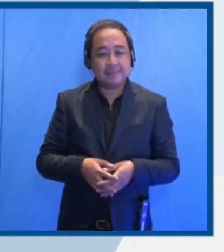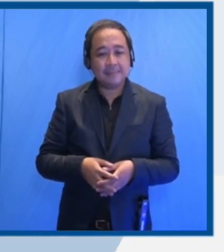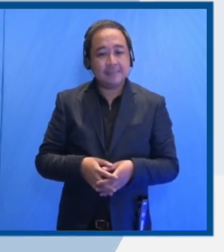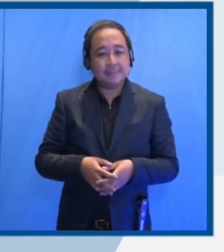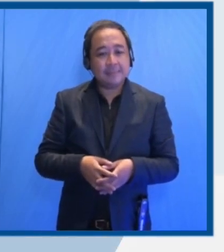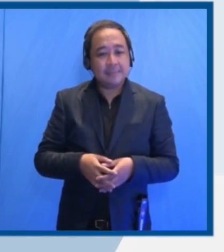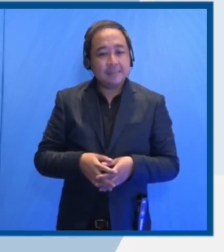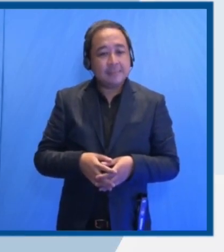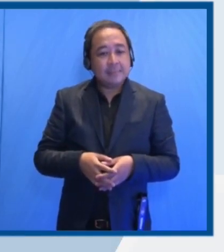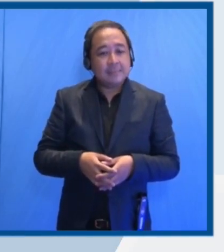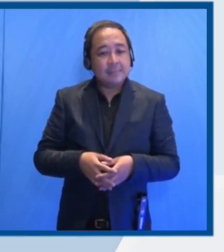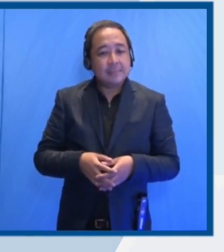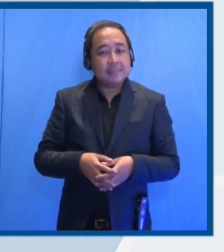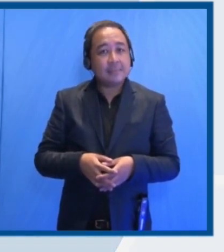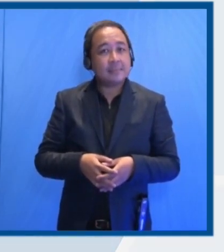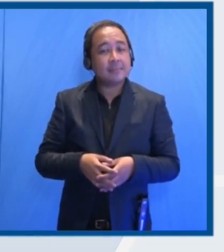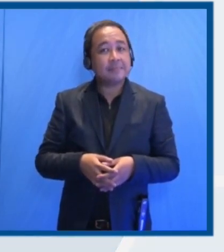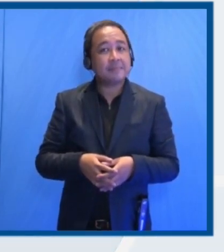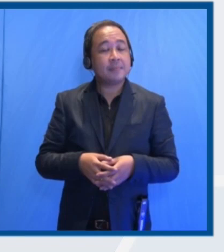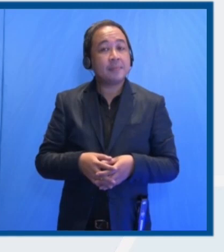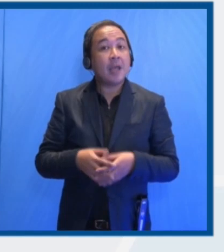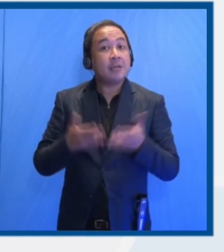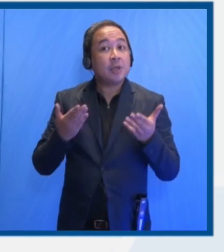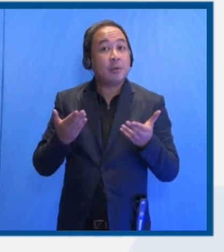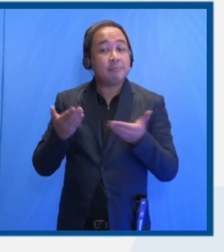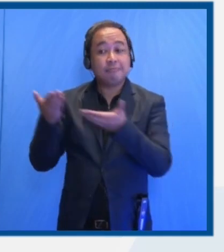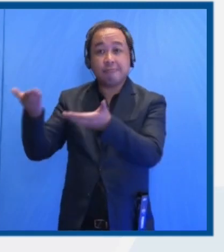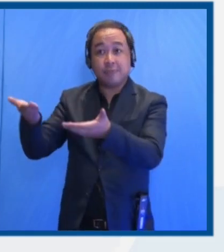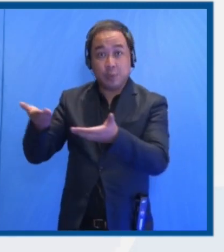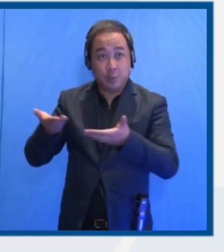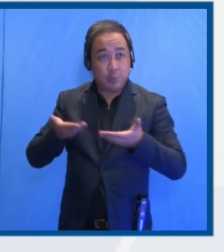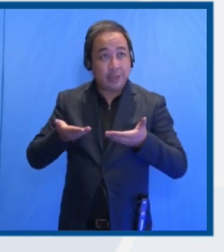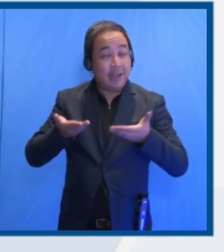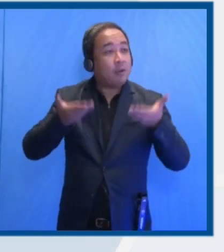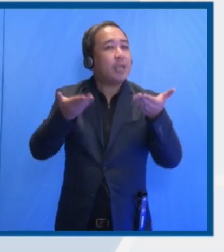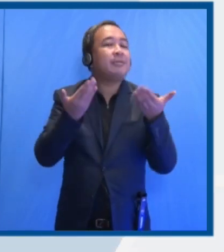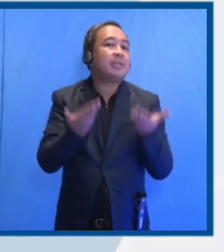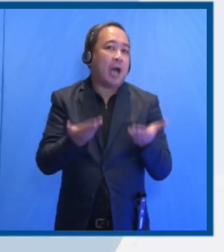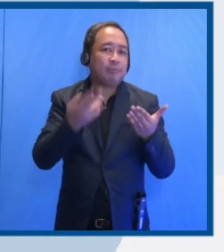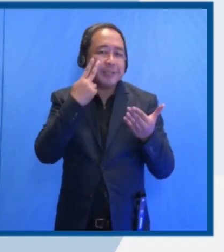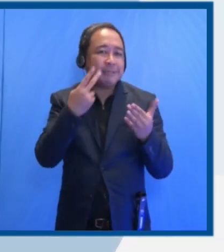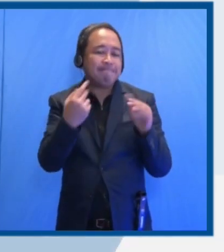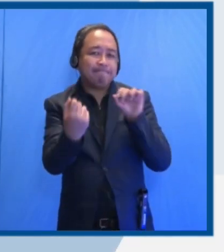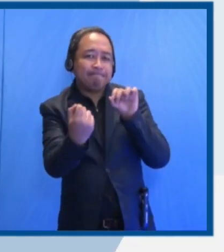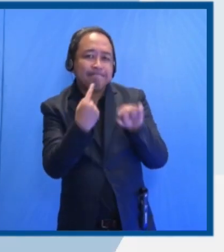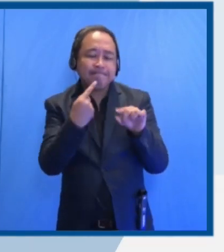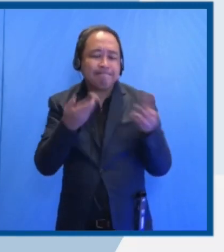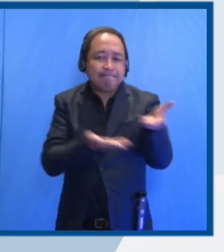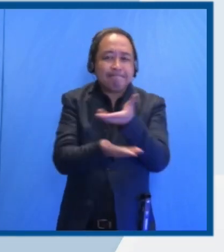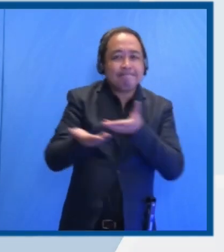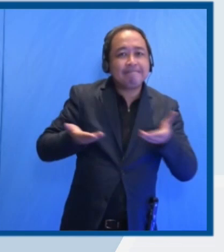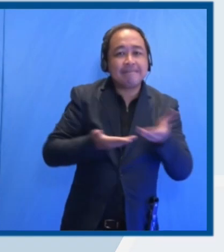So we have a privilege this morning of having a very interactive session. We're actually going to watch a